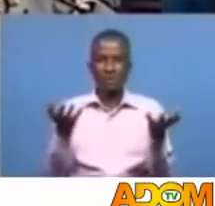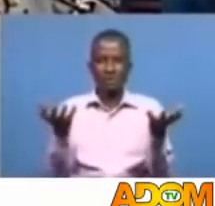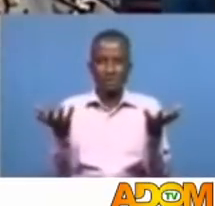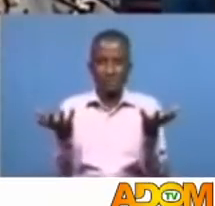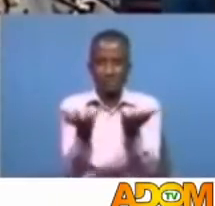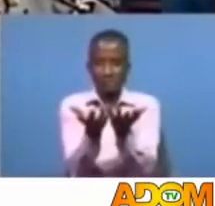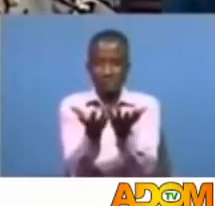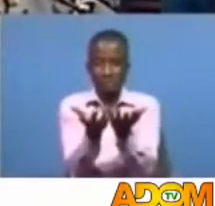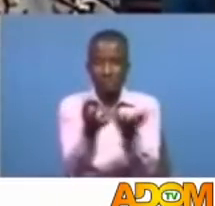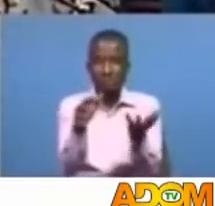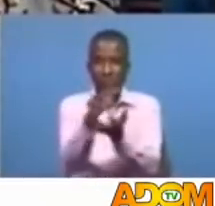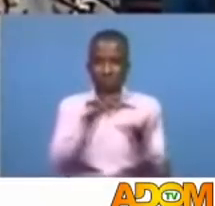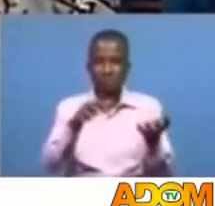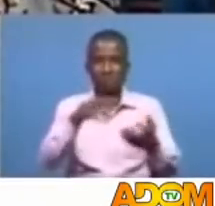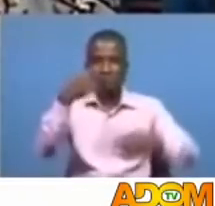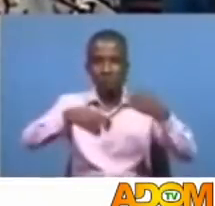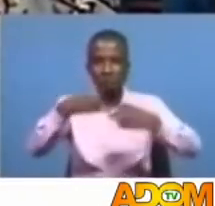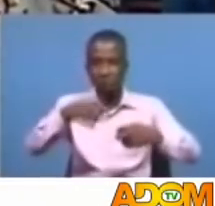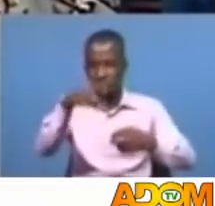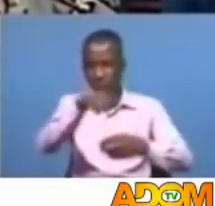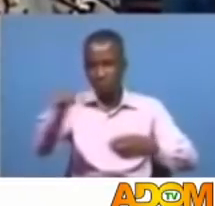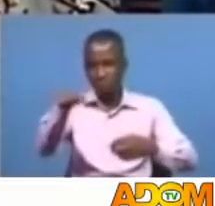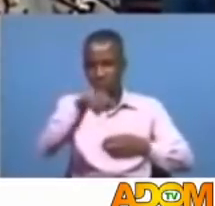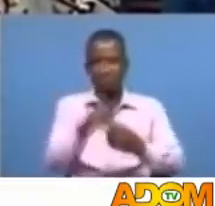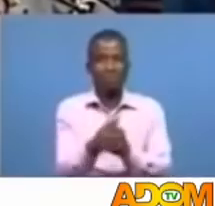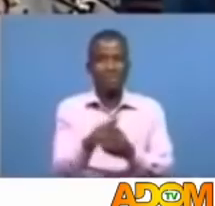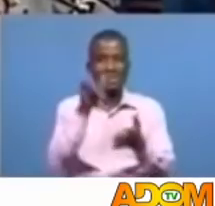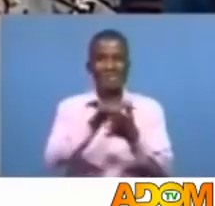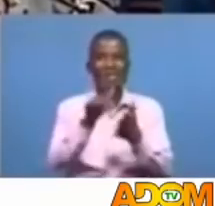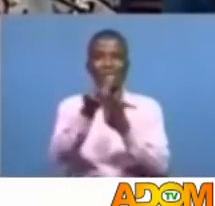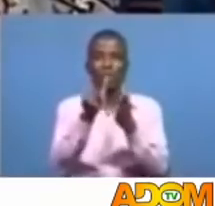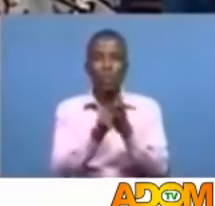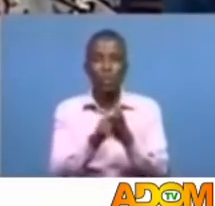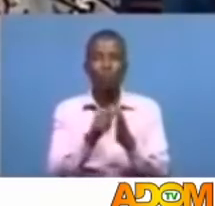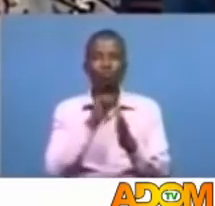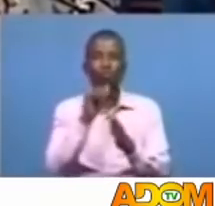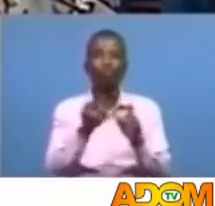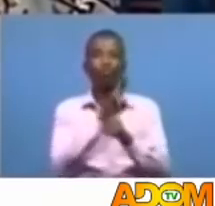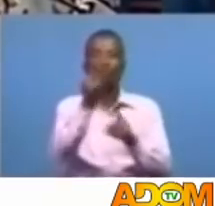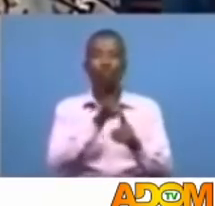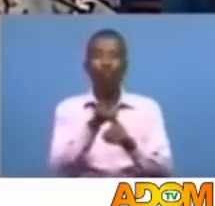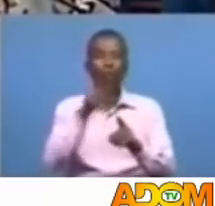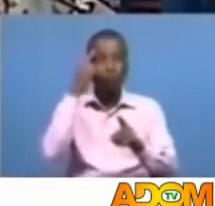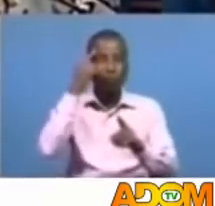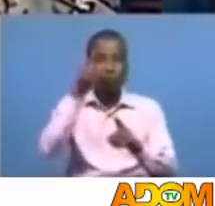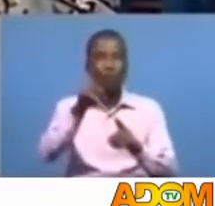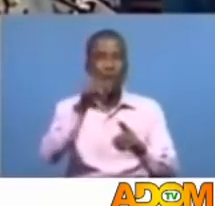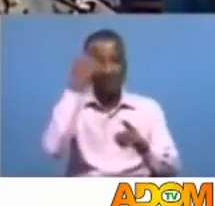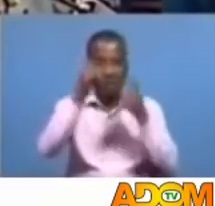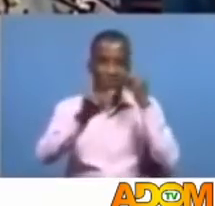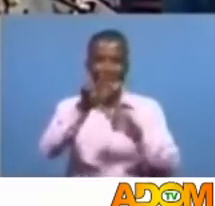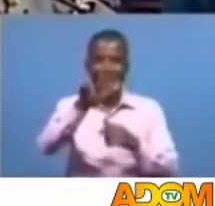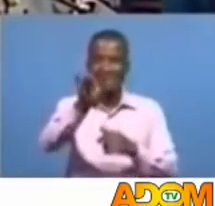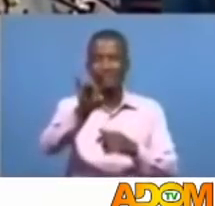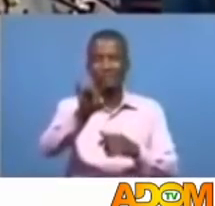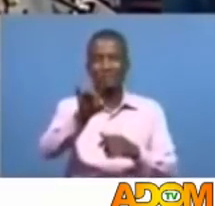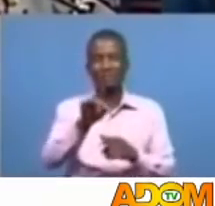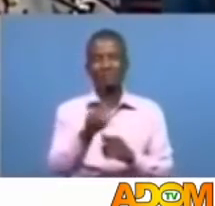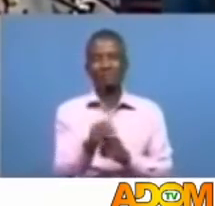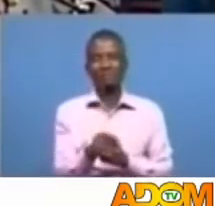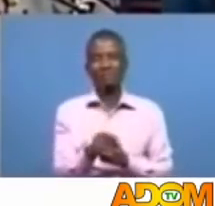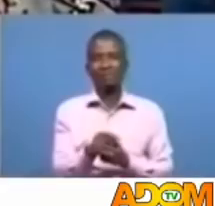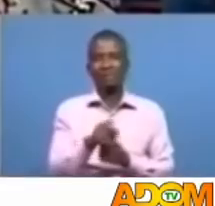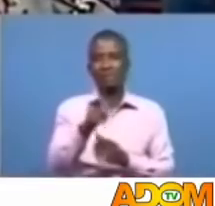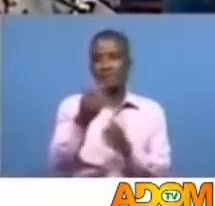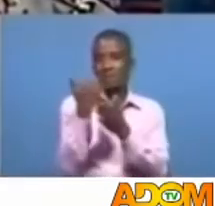in the ruling it says this section is not applicable because of Order 38.3, and my lords will notice that